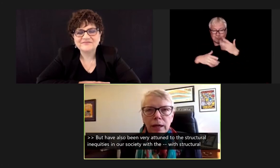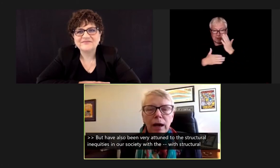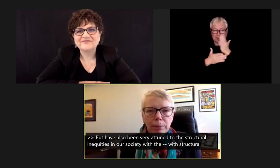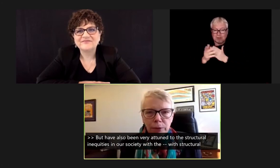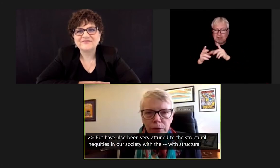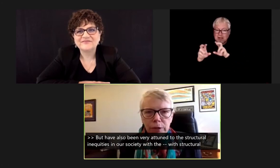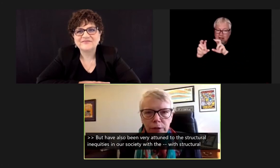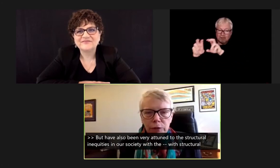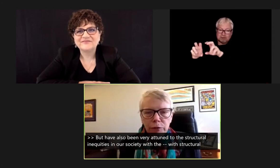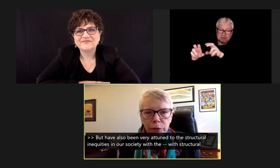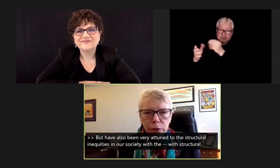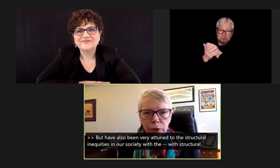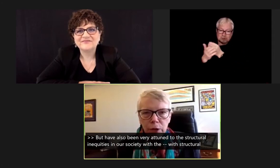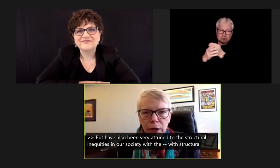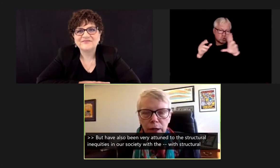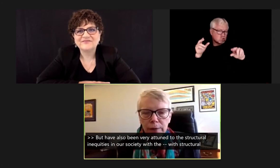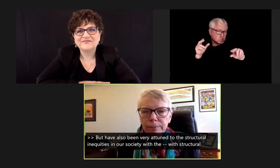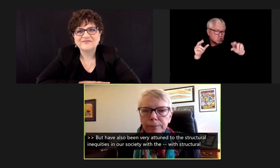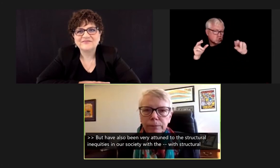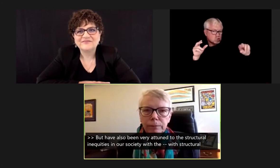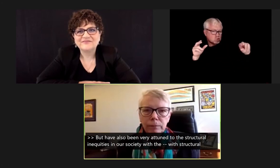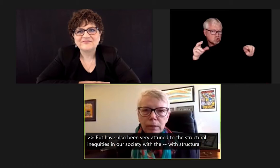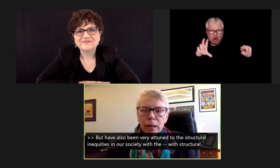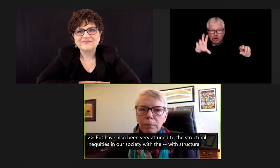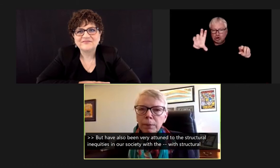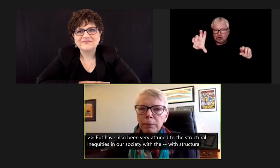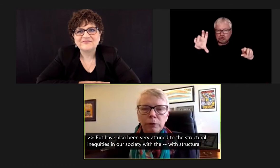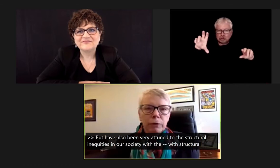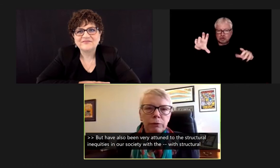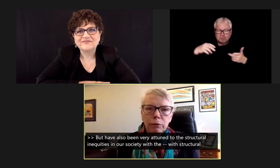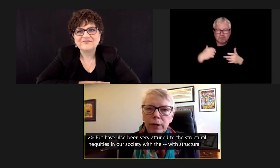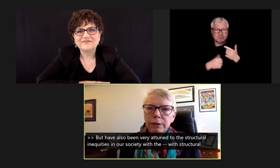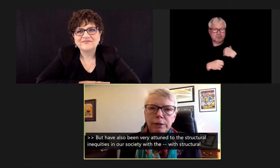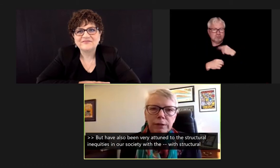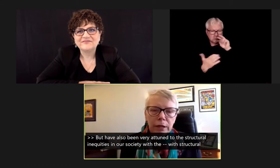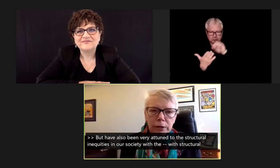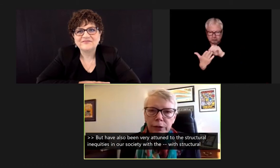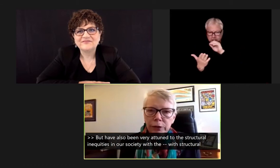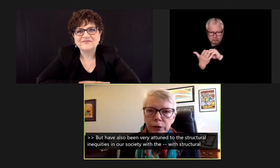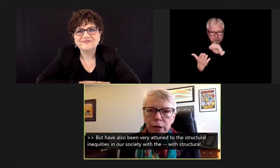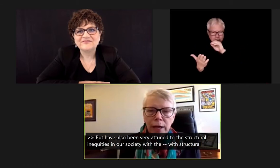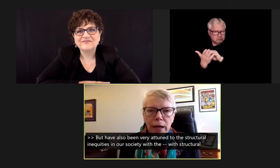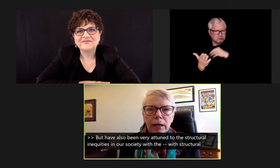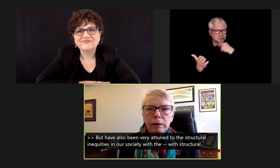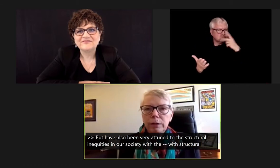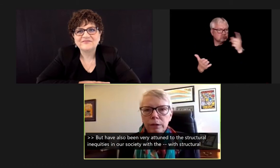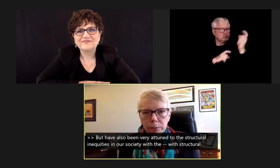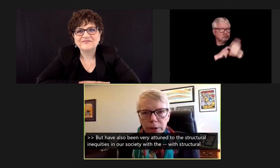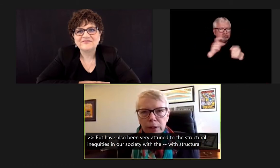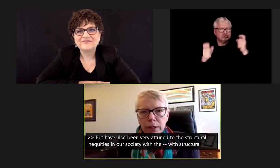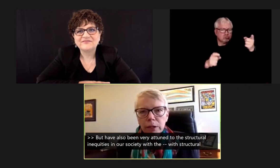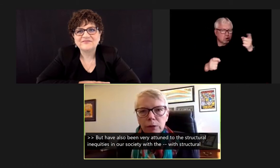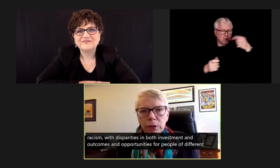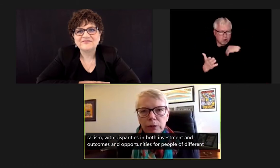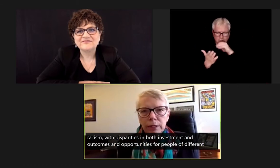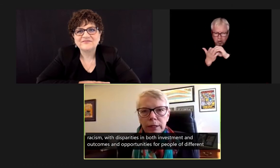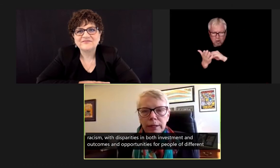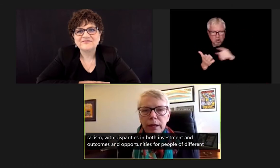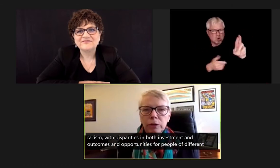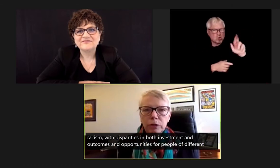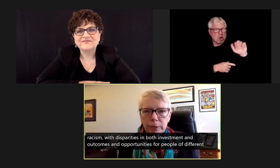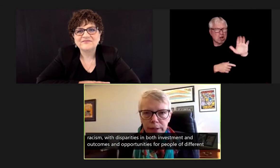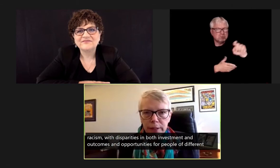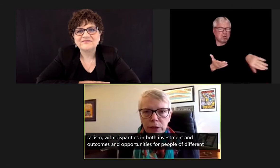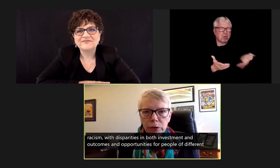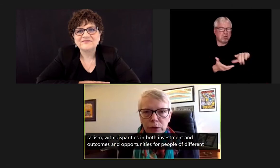and opportunities for people of different races, colors, the disability community,